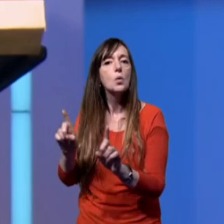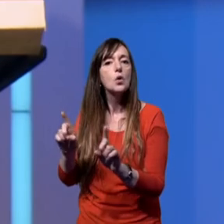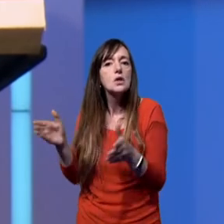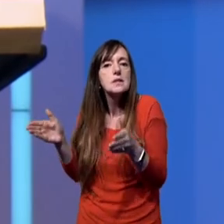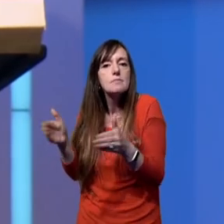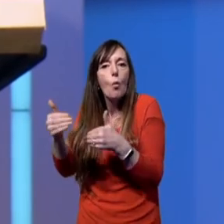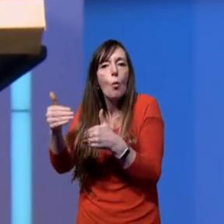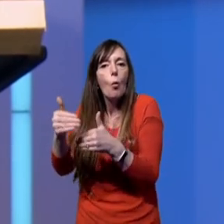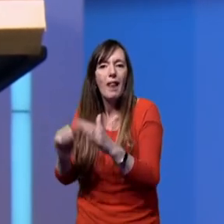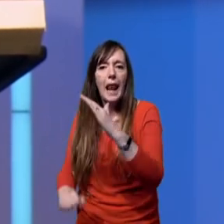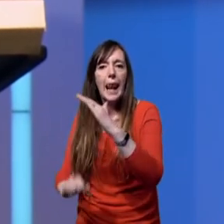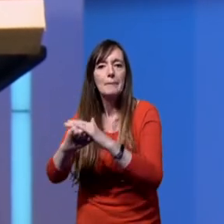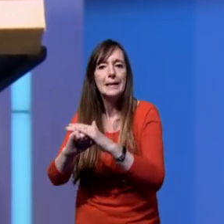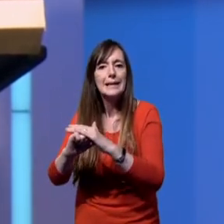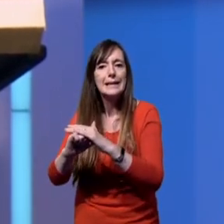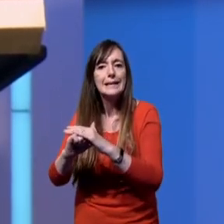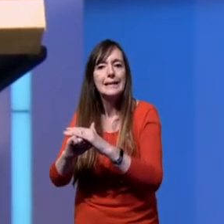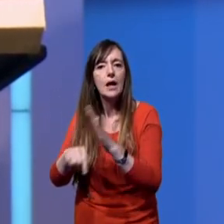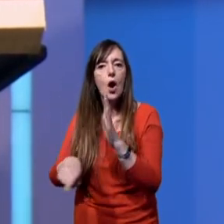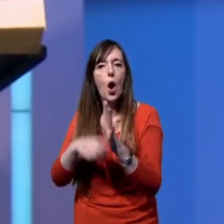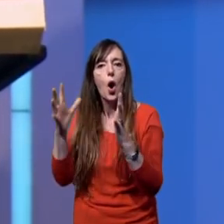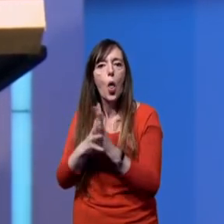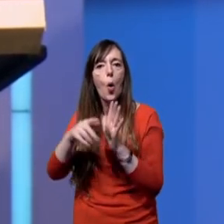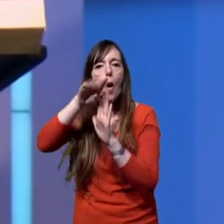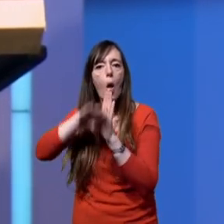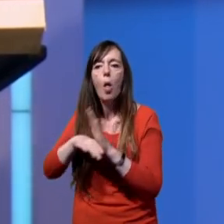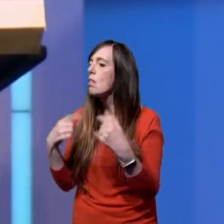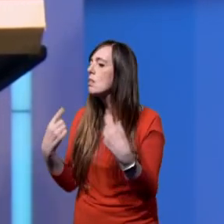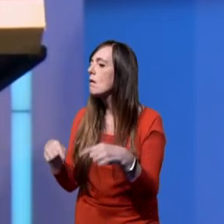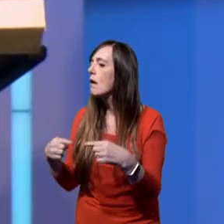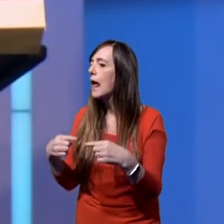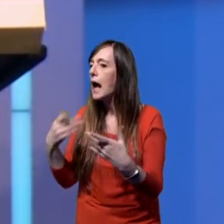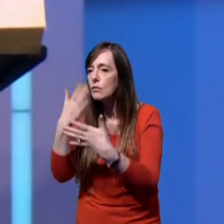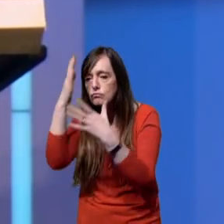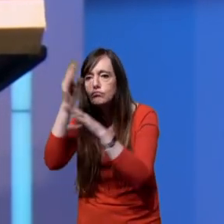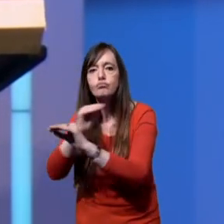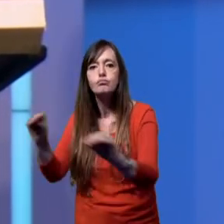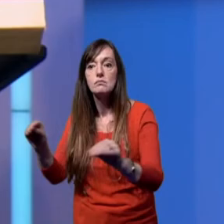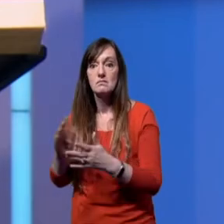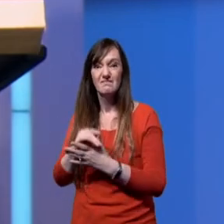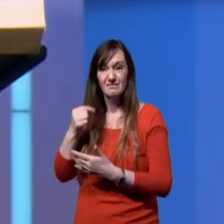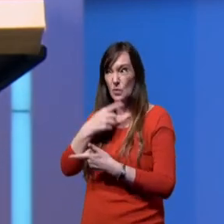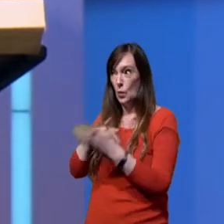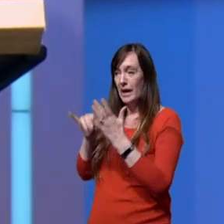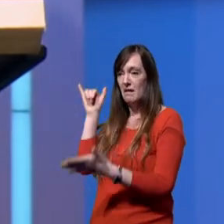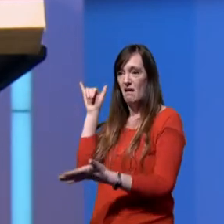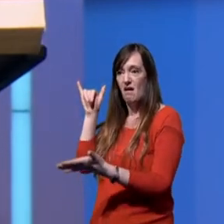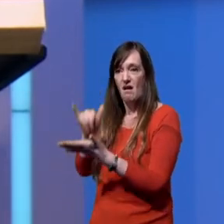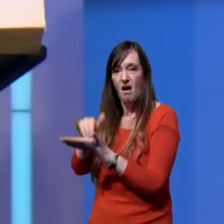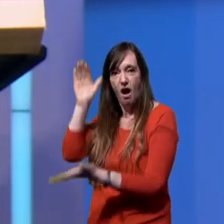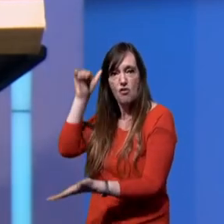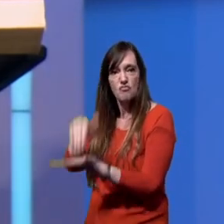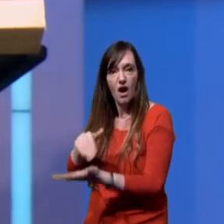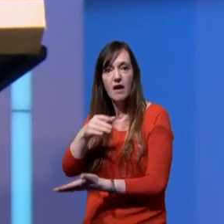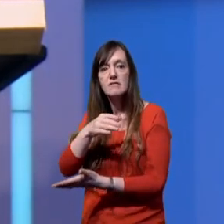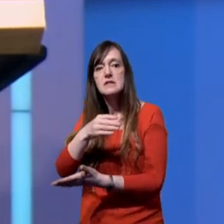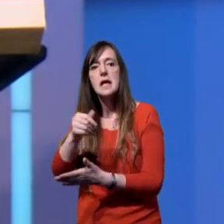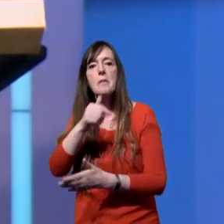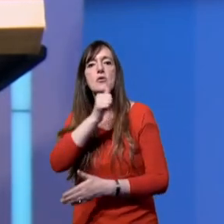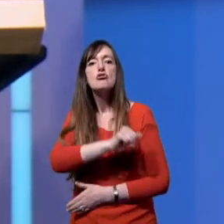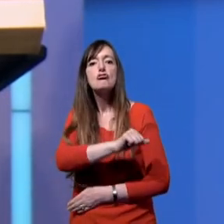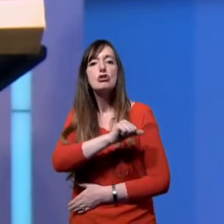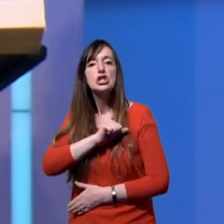restricted from sharing the gospel. In fact, the day that we arrived, some Christians were put in jail for